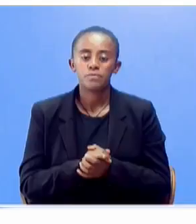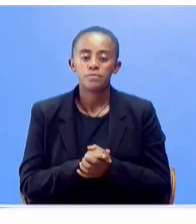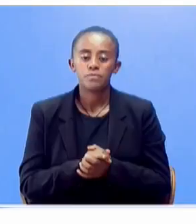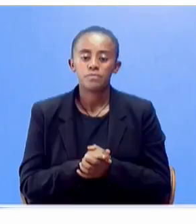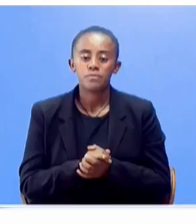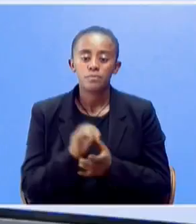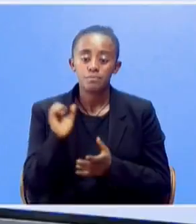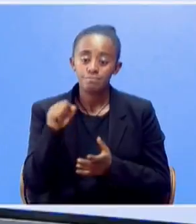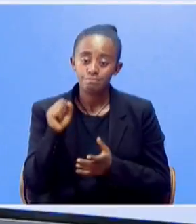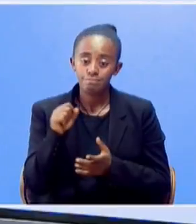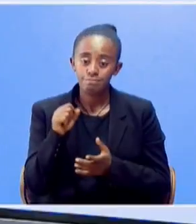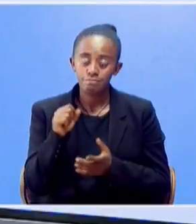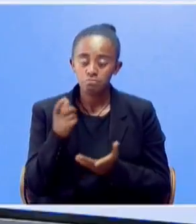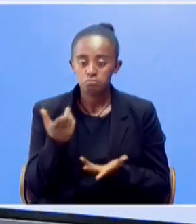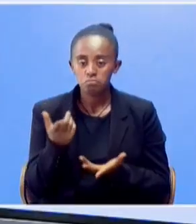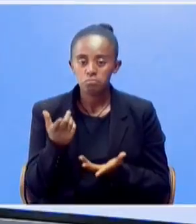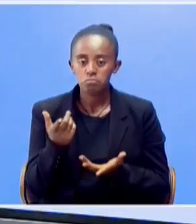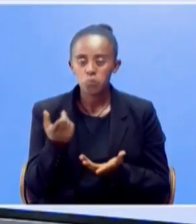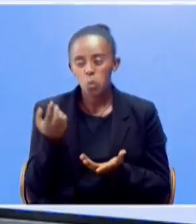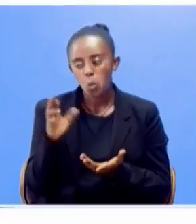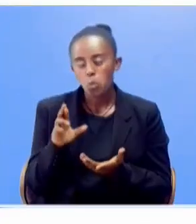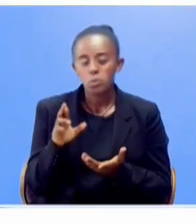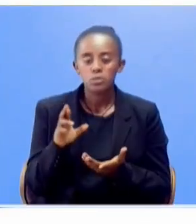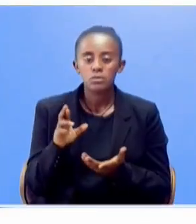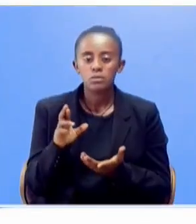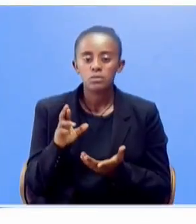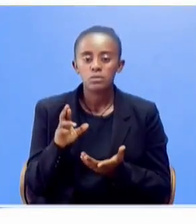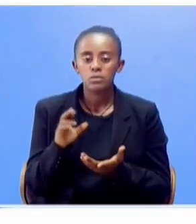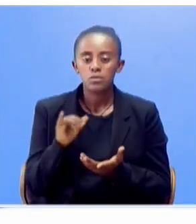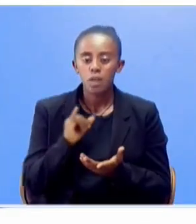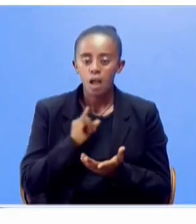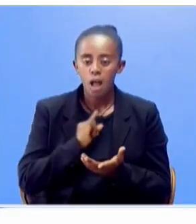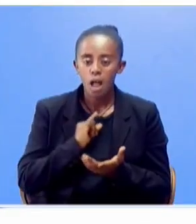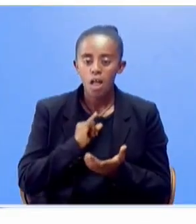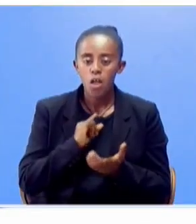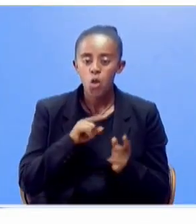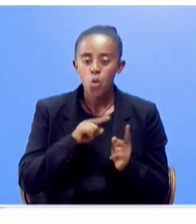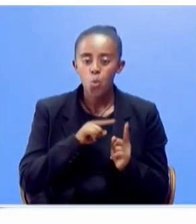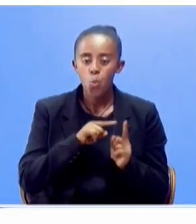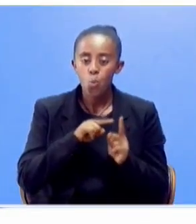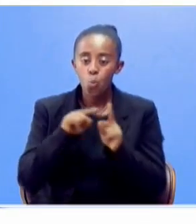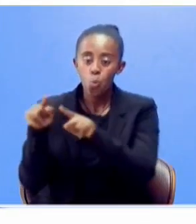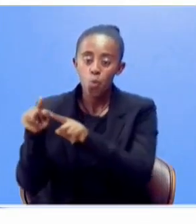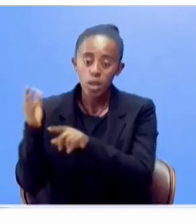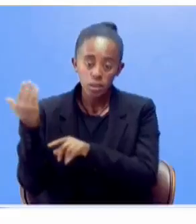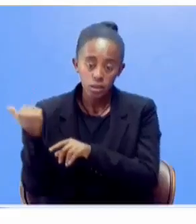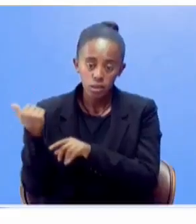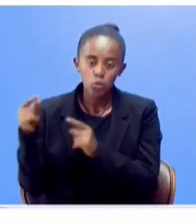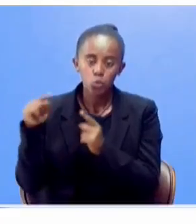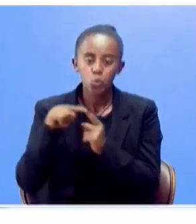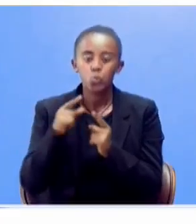Yes? Or someone might say, I went to the market. I went